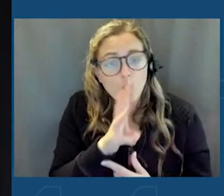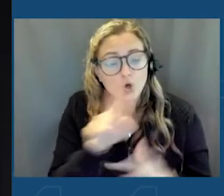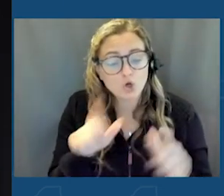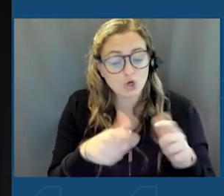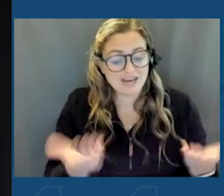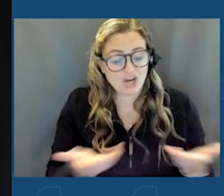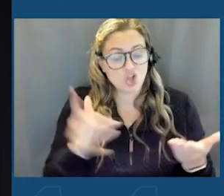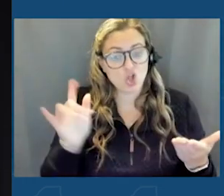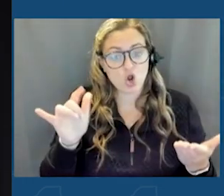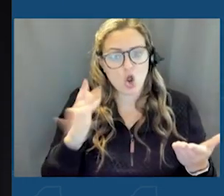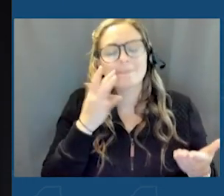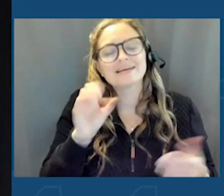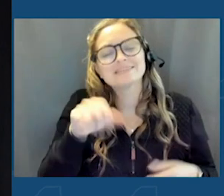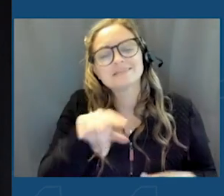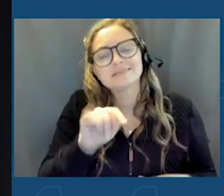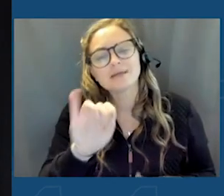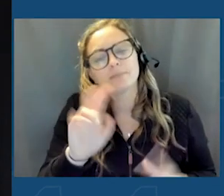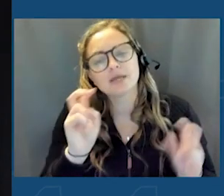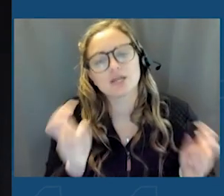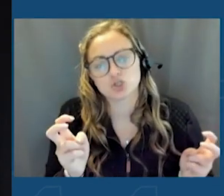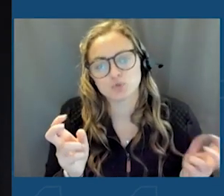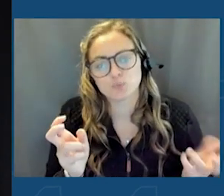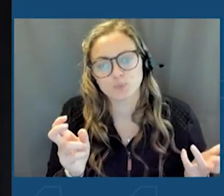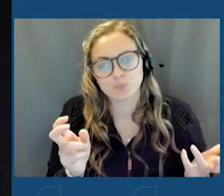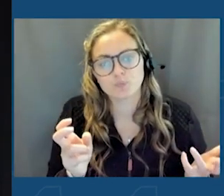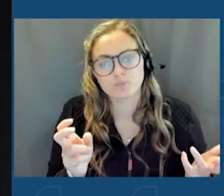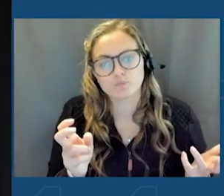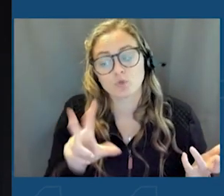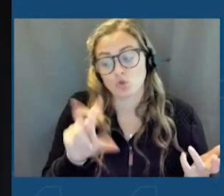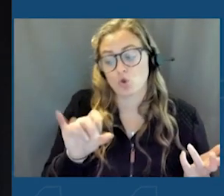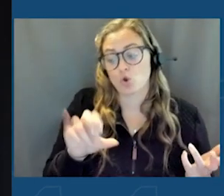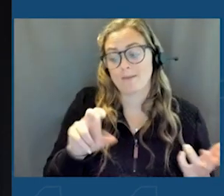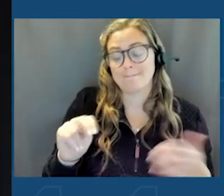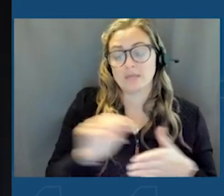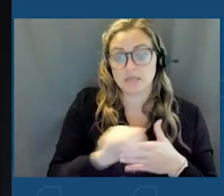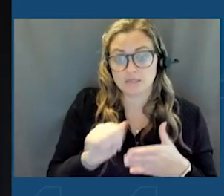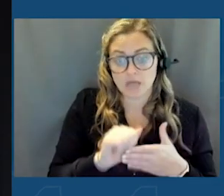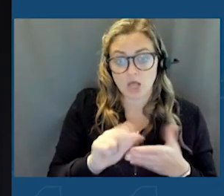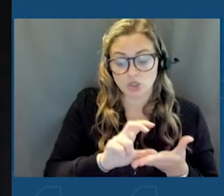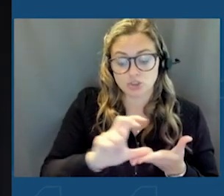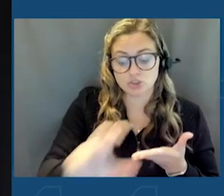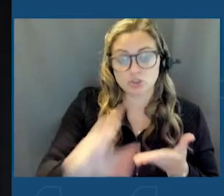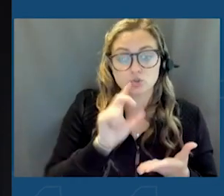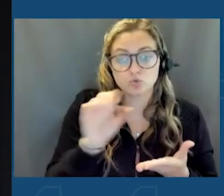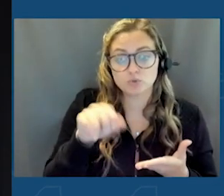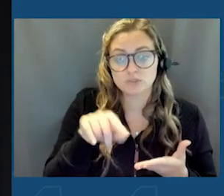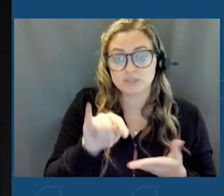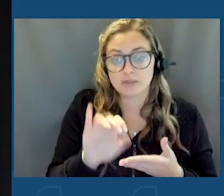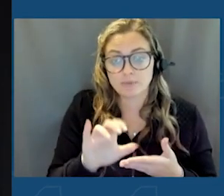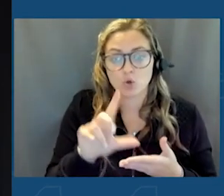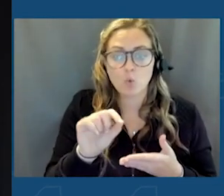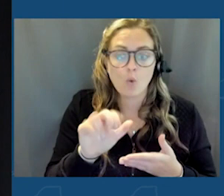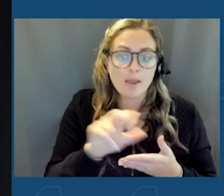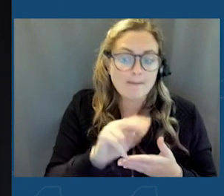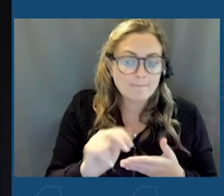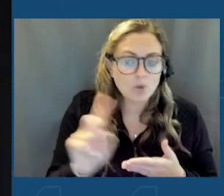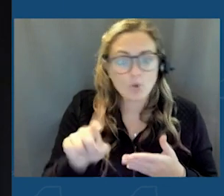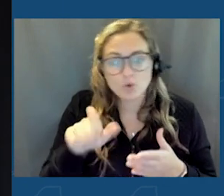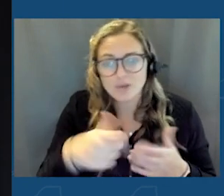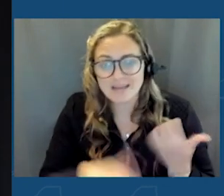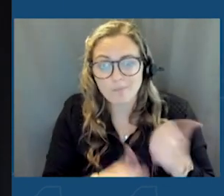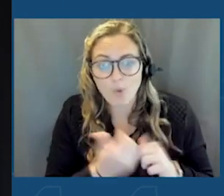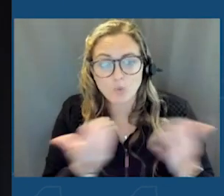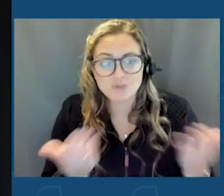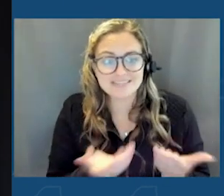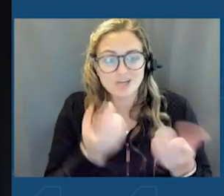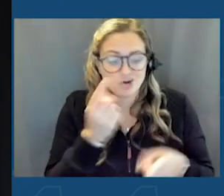the septic issue. So putting that $30 million, as the governor has, into septics, $20 million where it's needed most, right here in